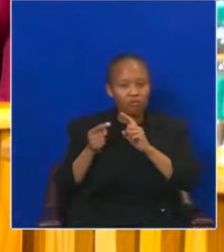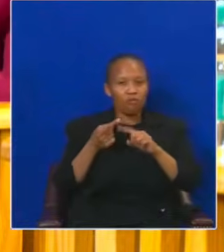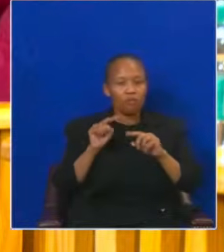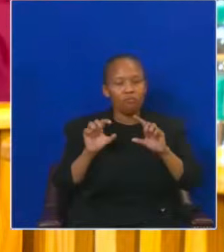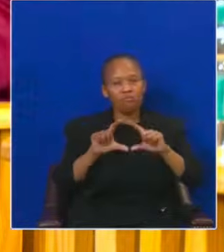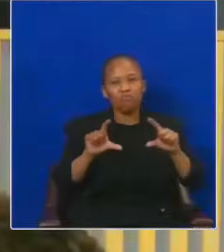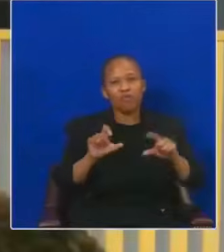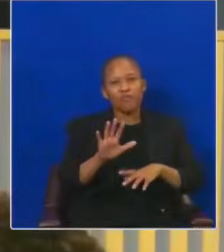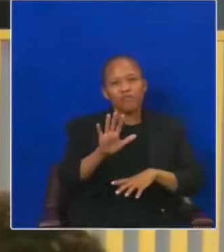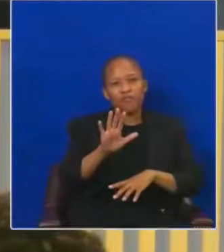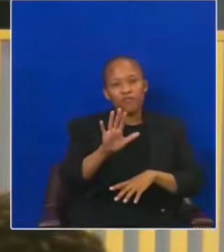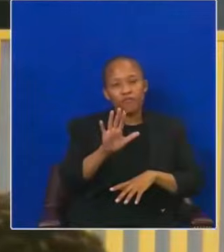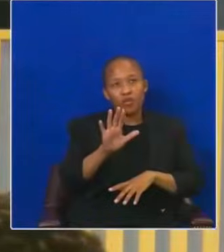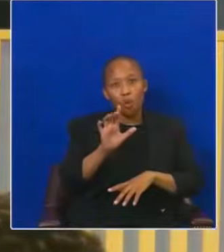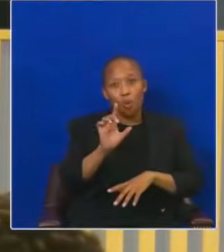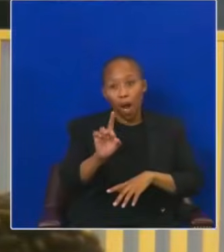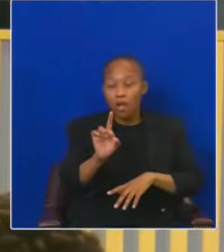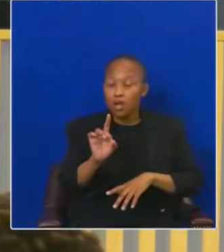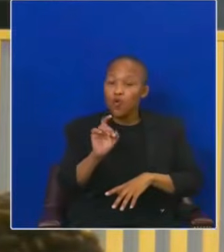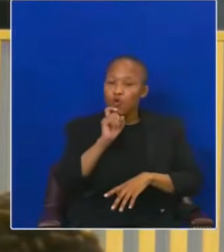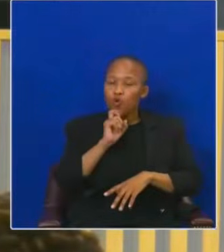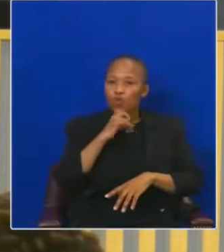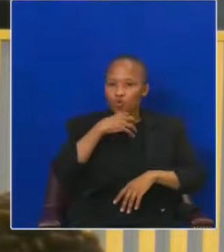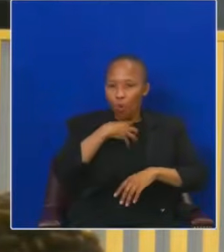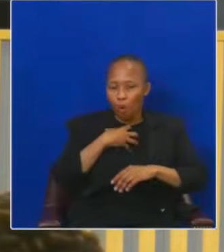Thank you, Commissioners.